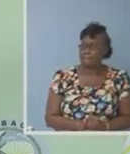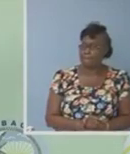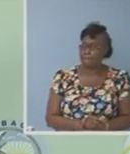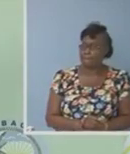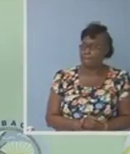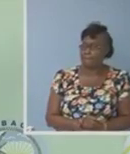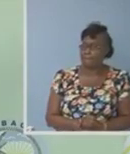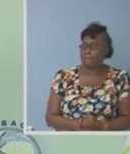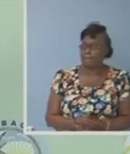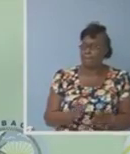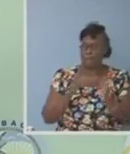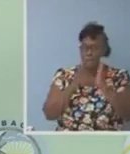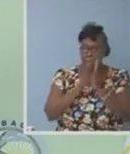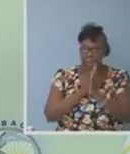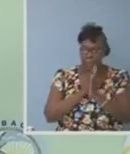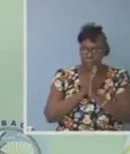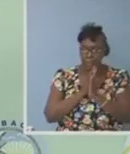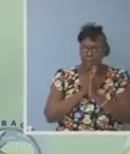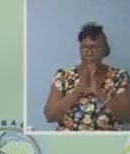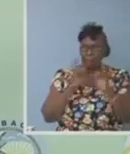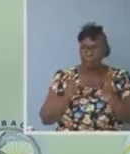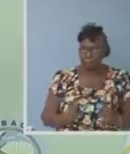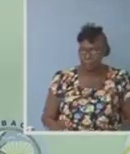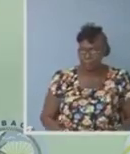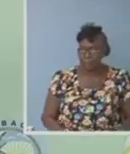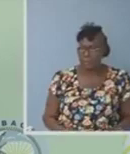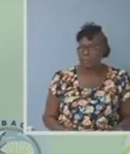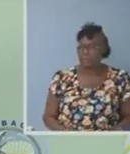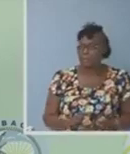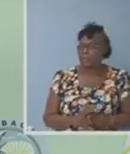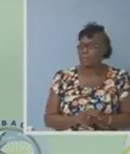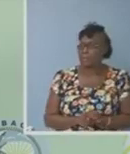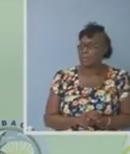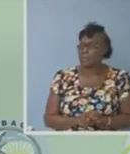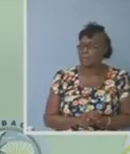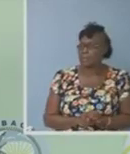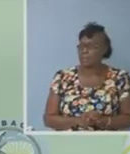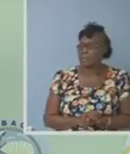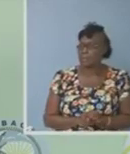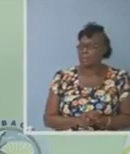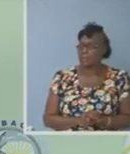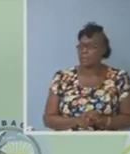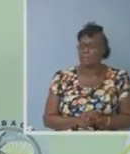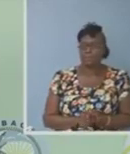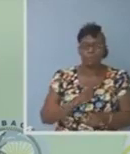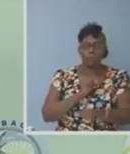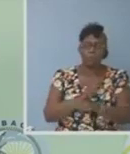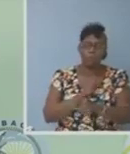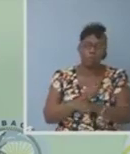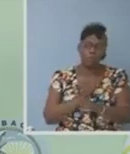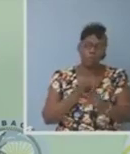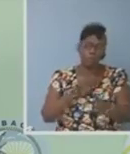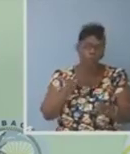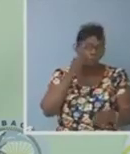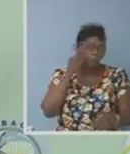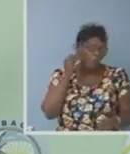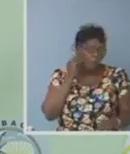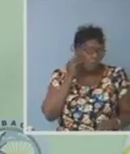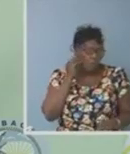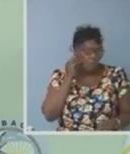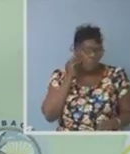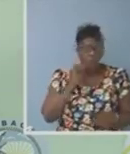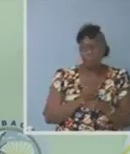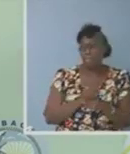asking persons to, where possible, adopt a work from home or rostering policy